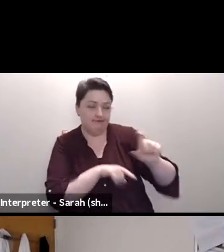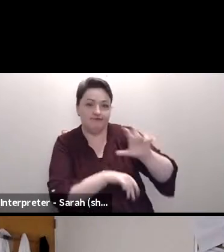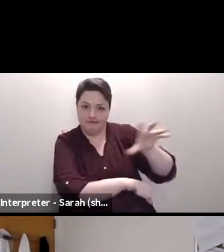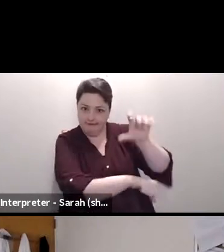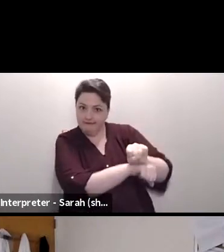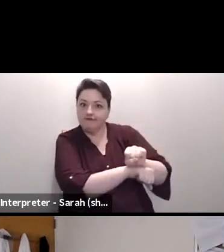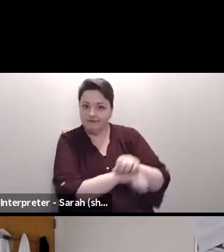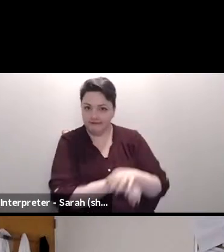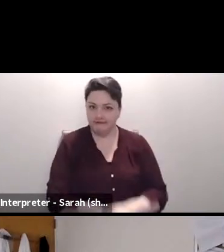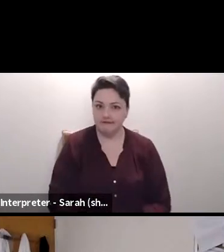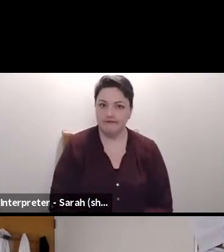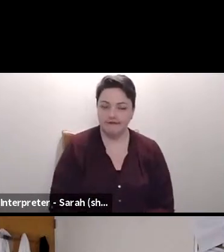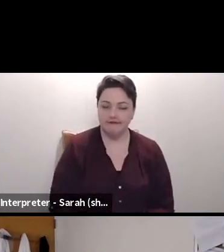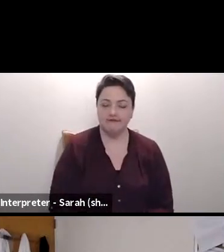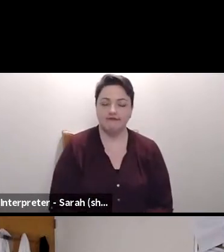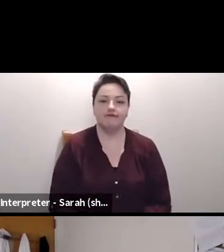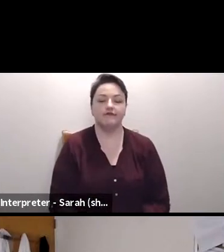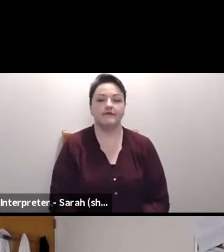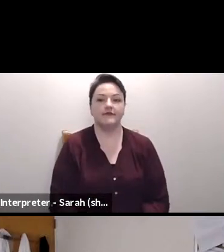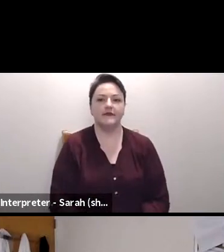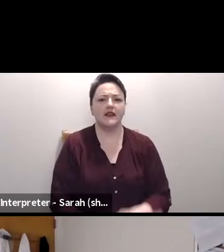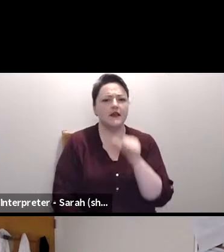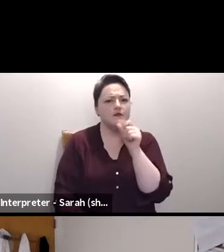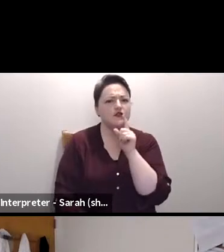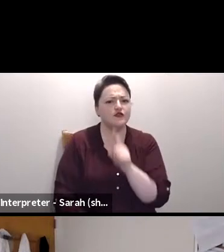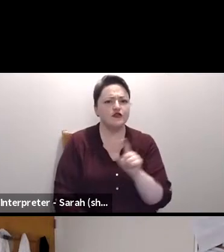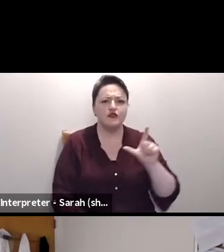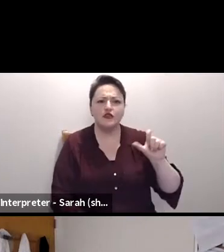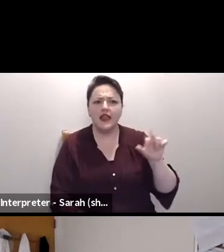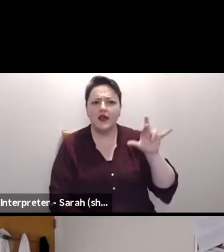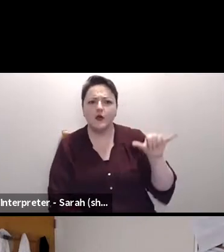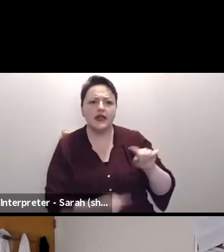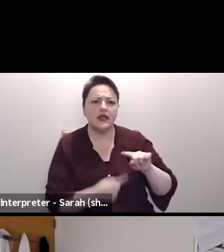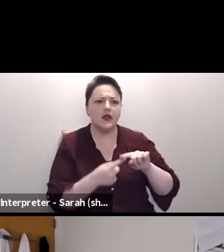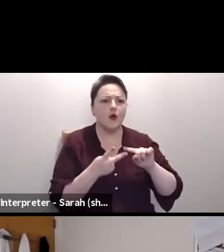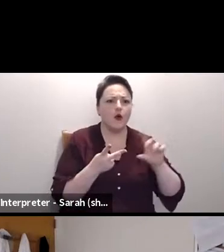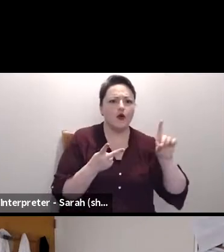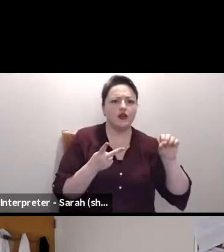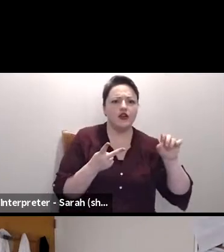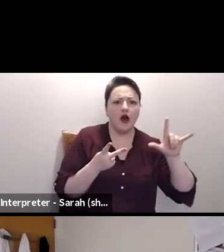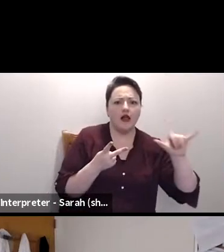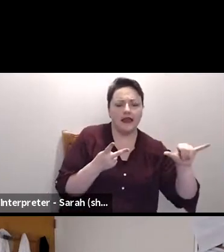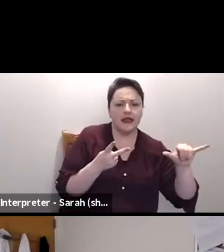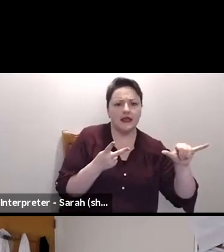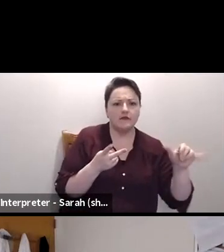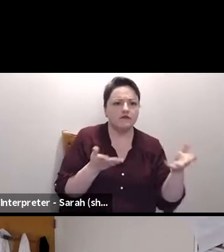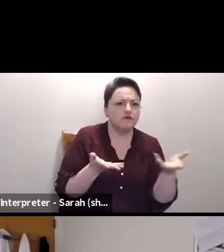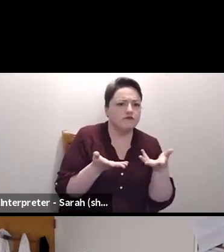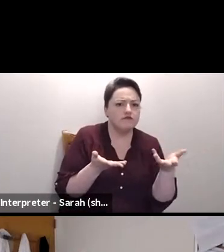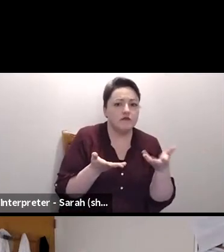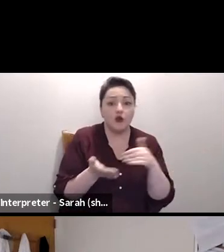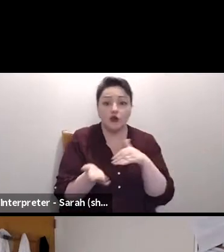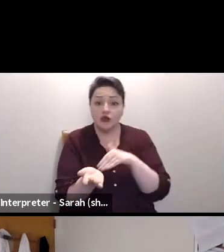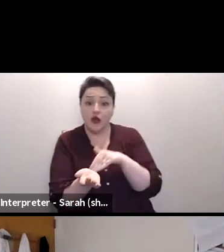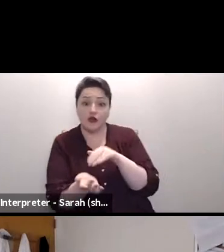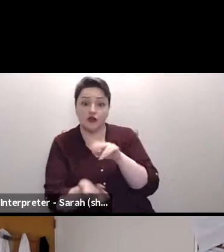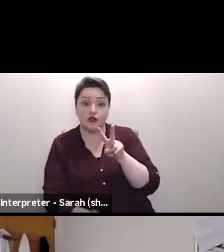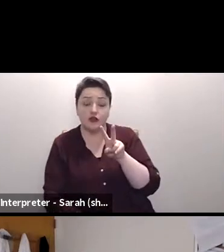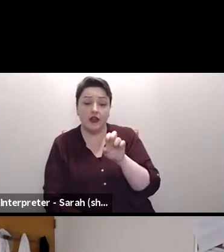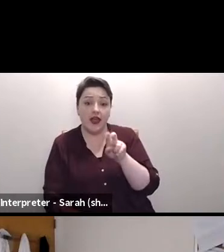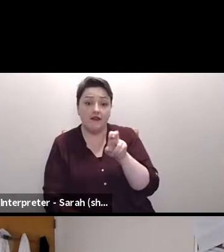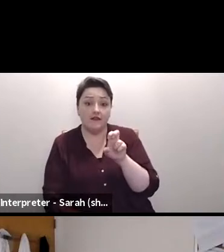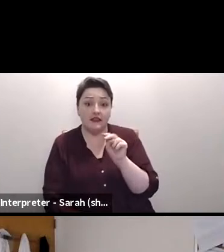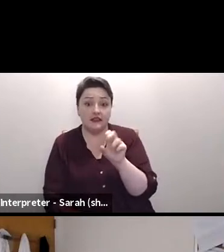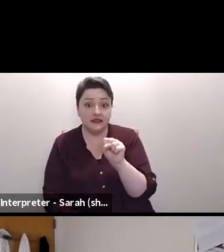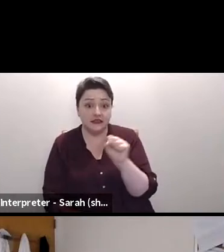I don't know if Larry or Dolly may have, or Dr. Evans may have more information about